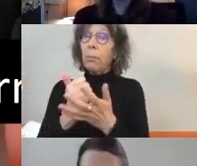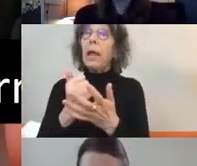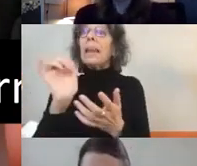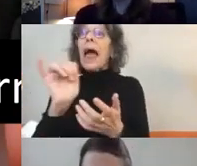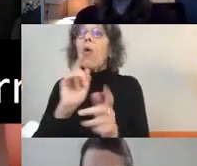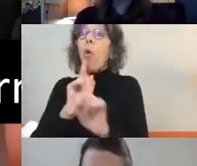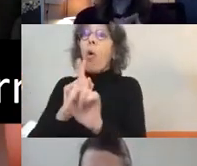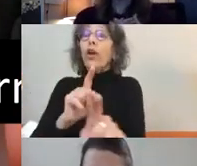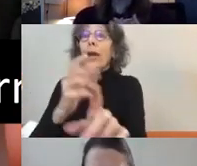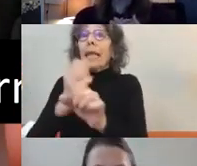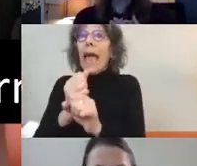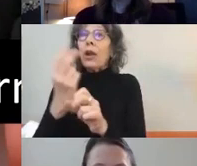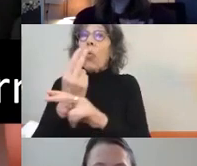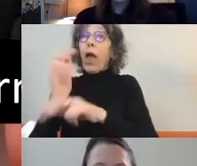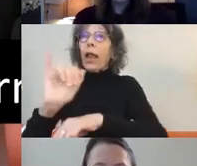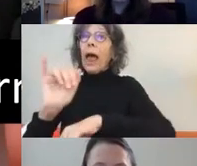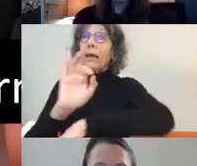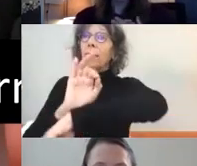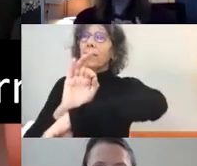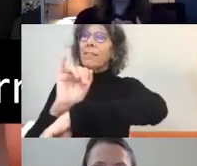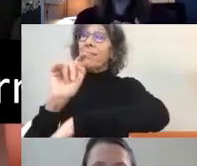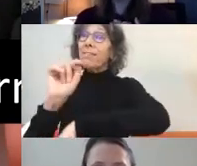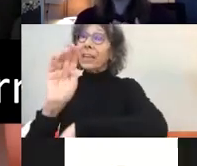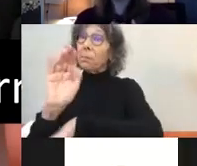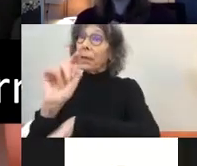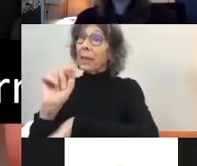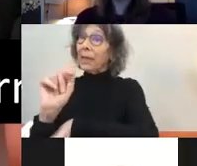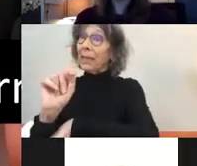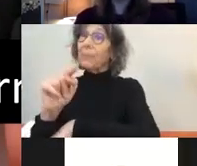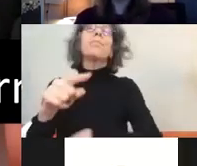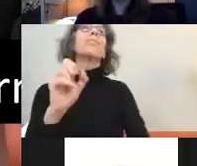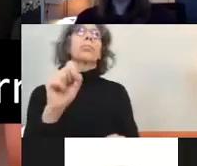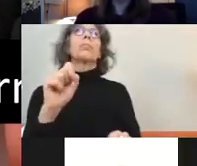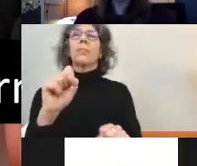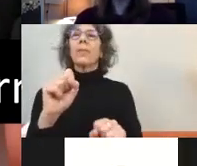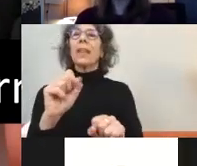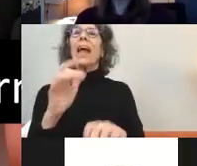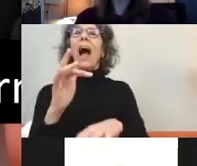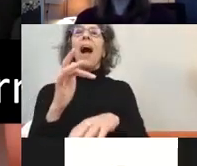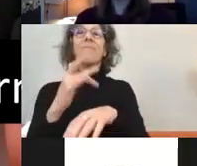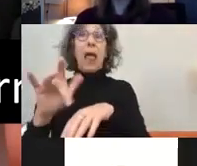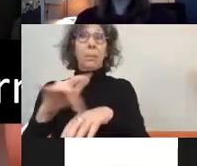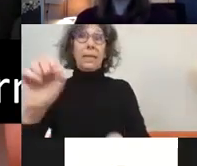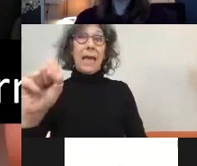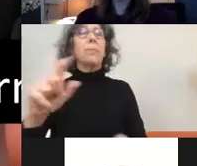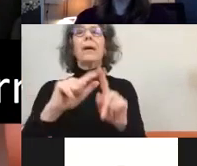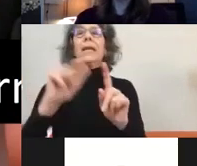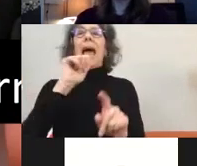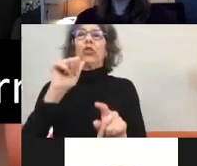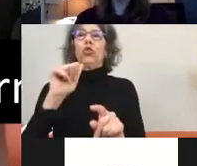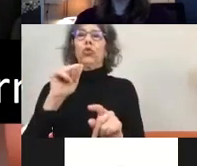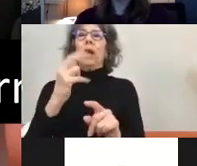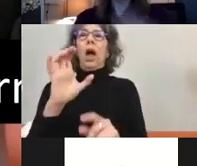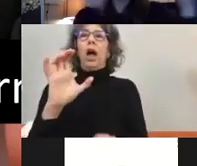Mm-hmm. So it is available, but it's not available directly to consumers. So we